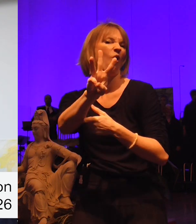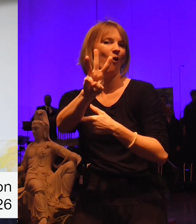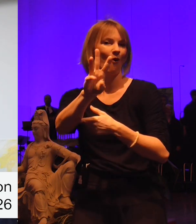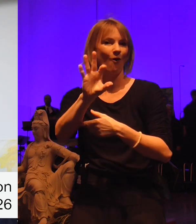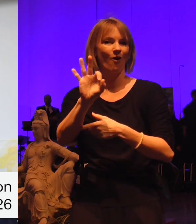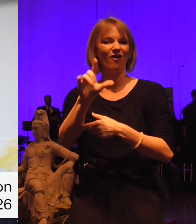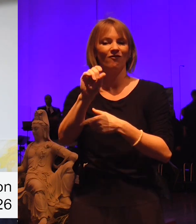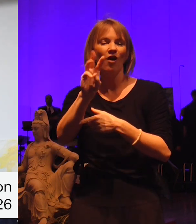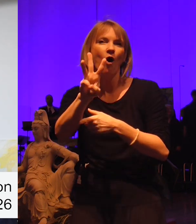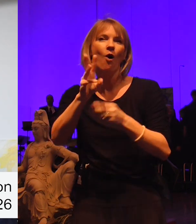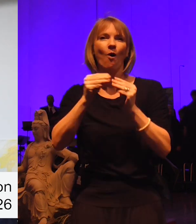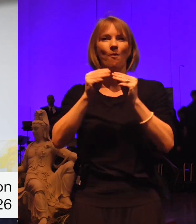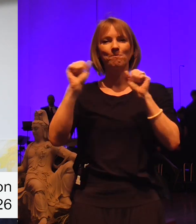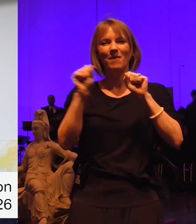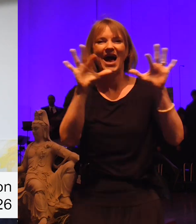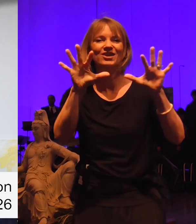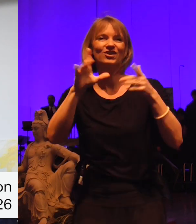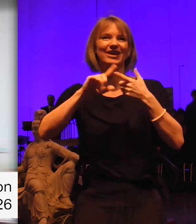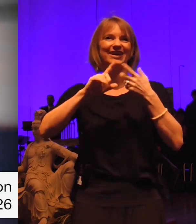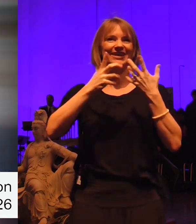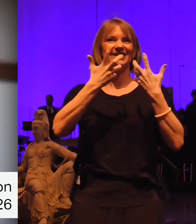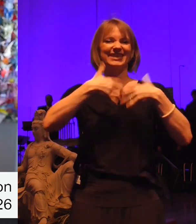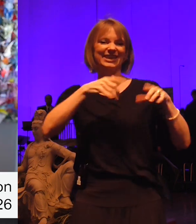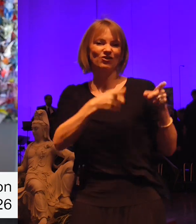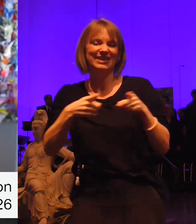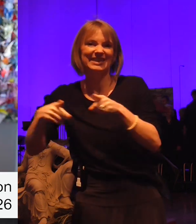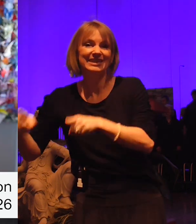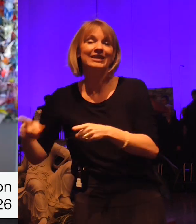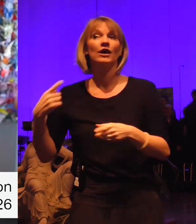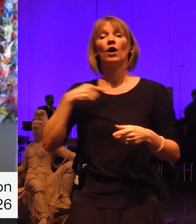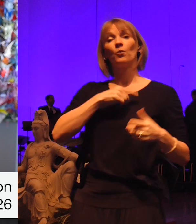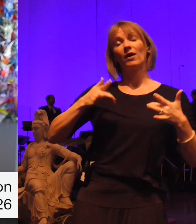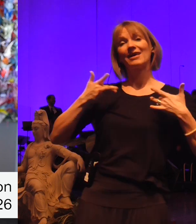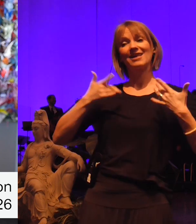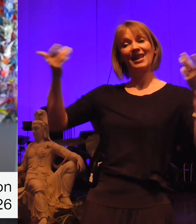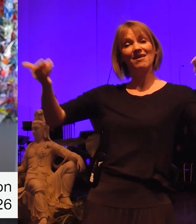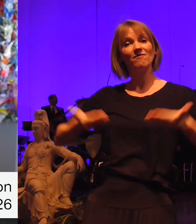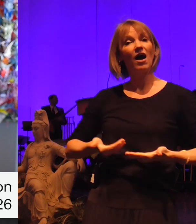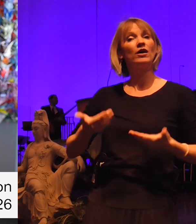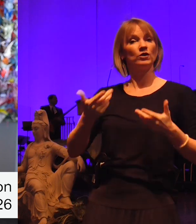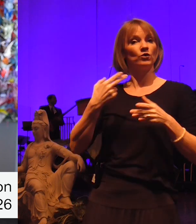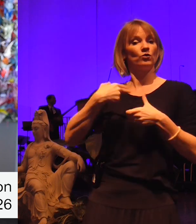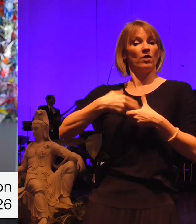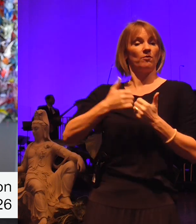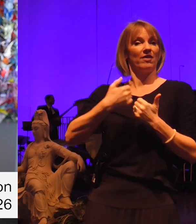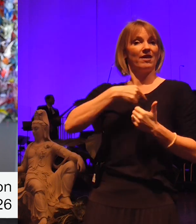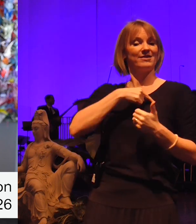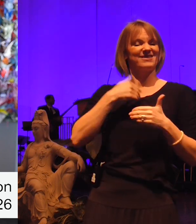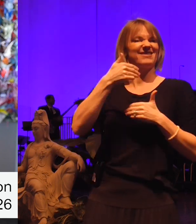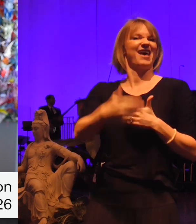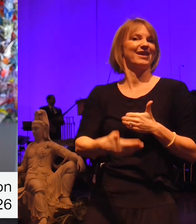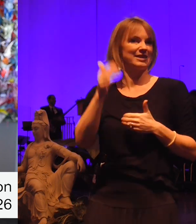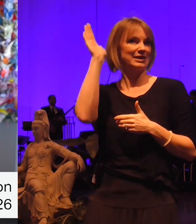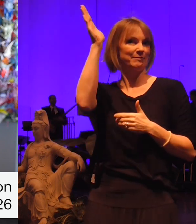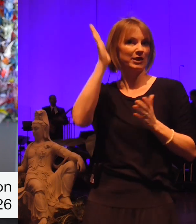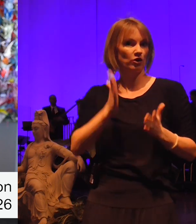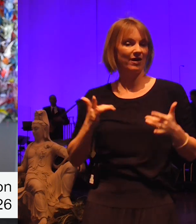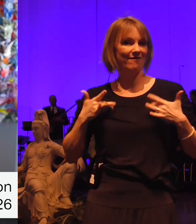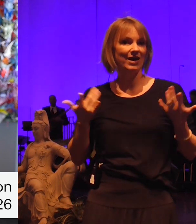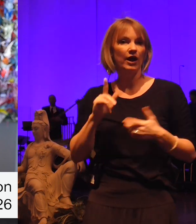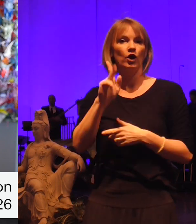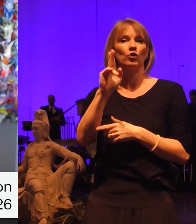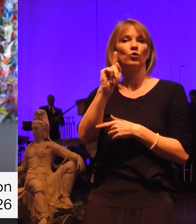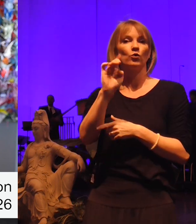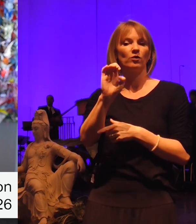flow, more magic, more synchronicity. We're so excited to invite you to be with us for our next renowned speaker event with